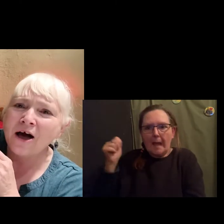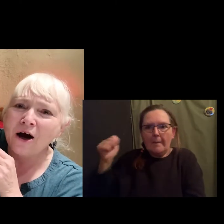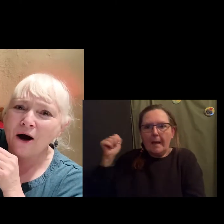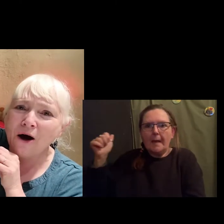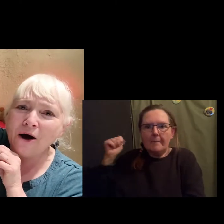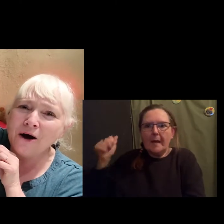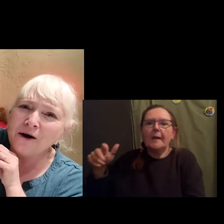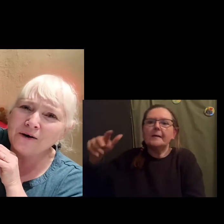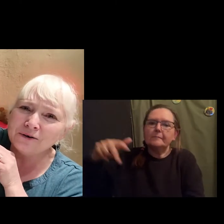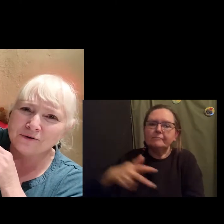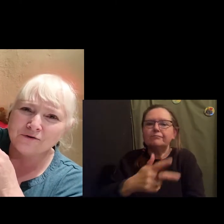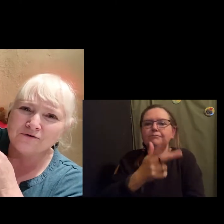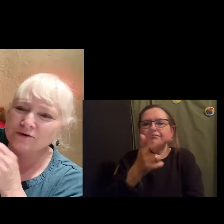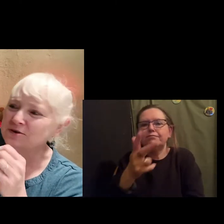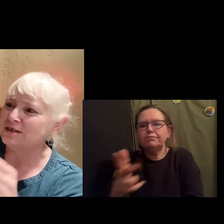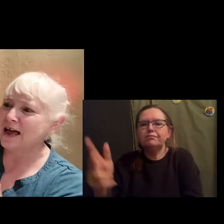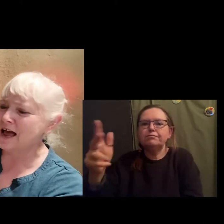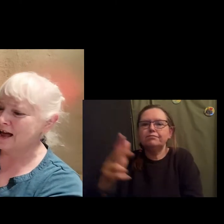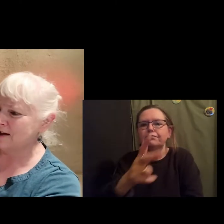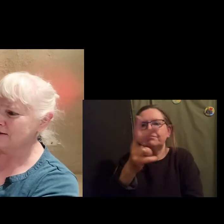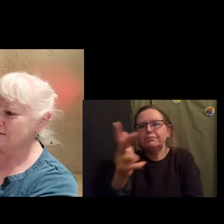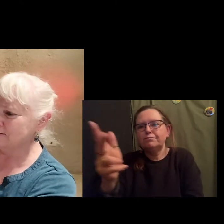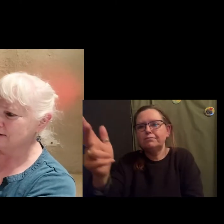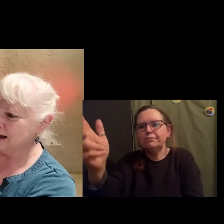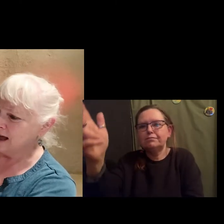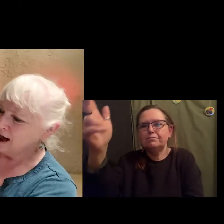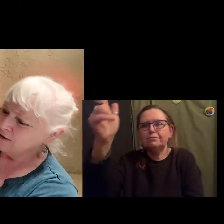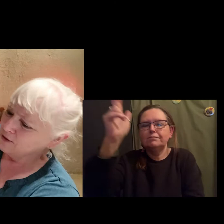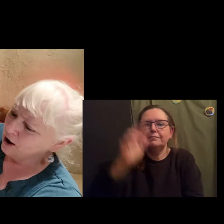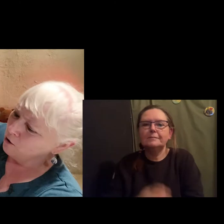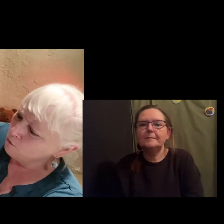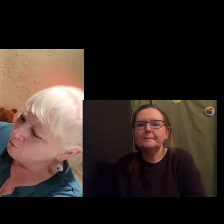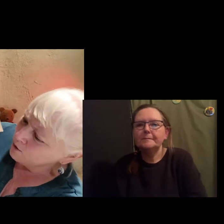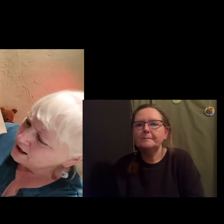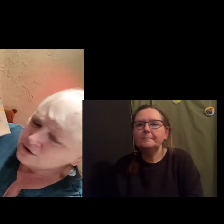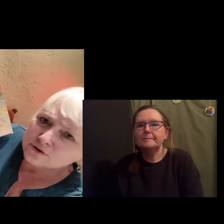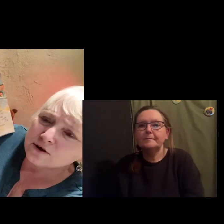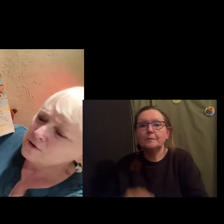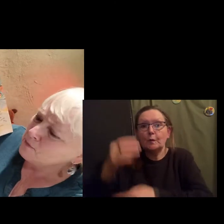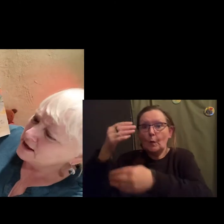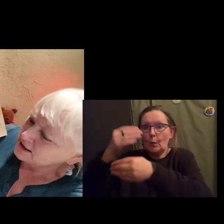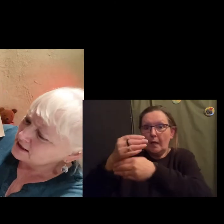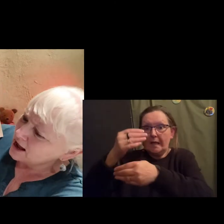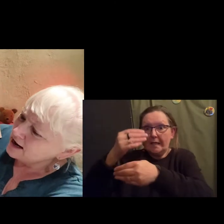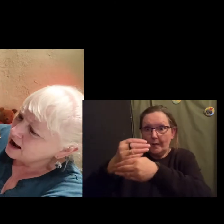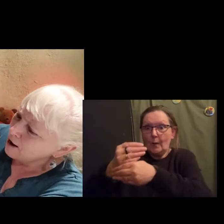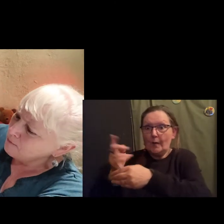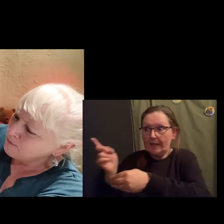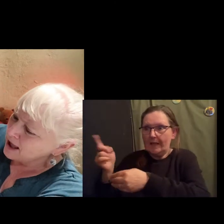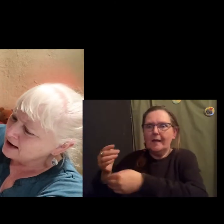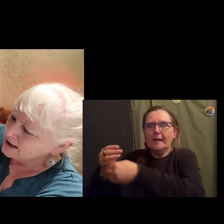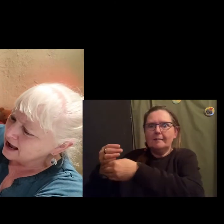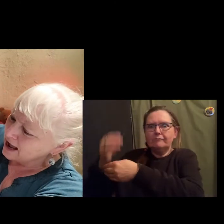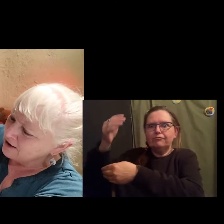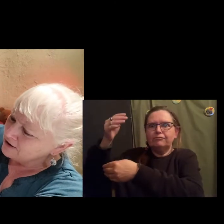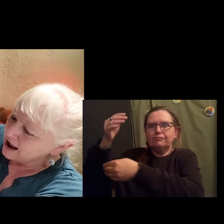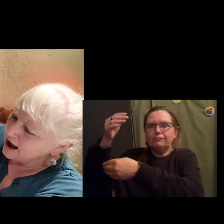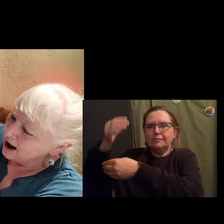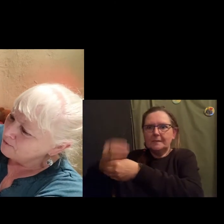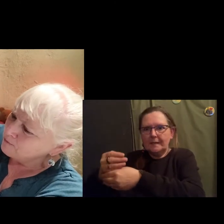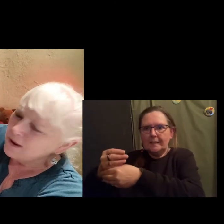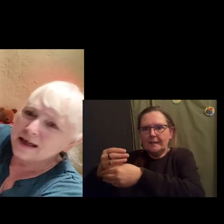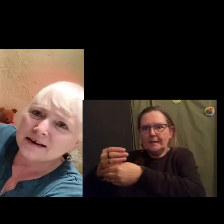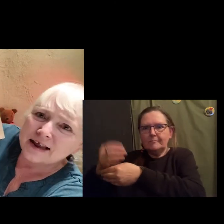back, all over town. The windows on the bus slide up and